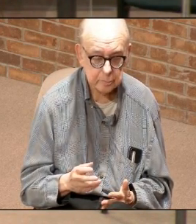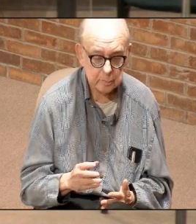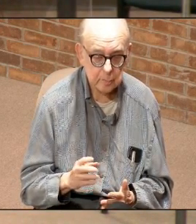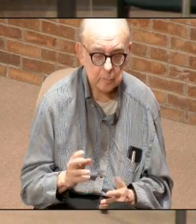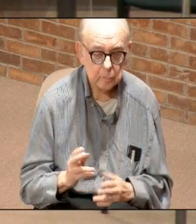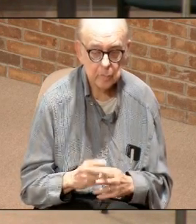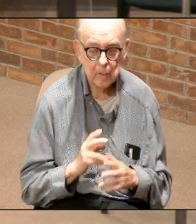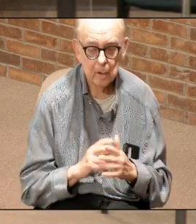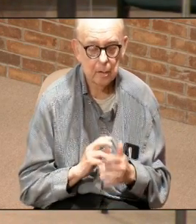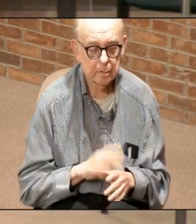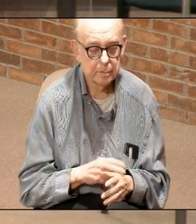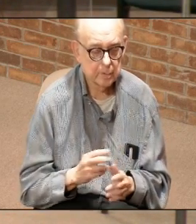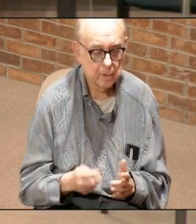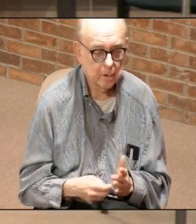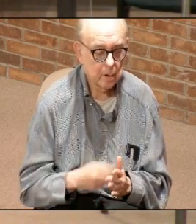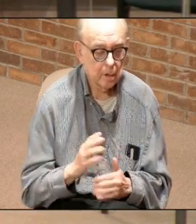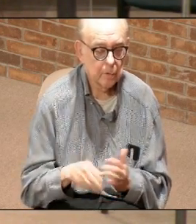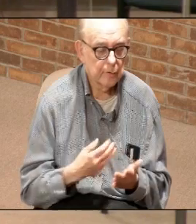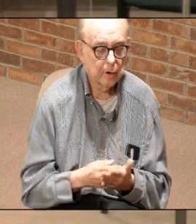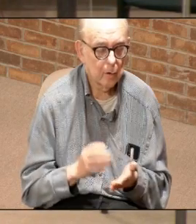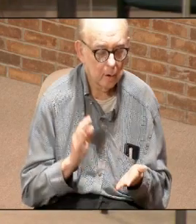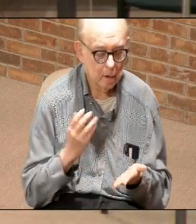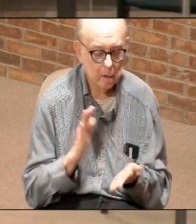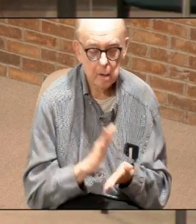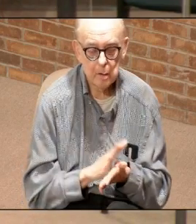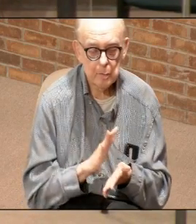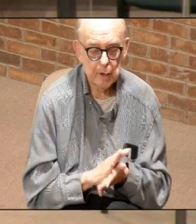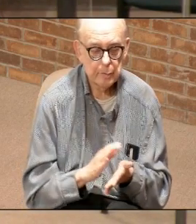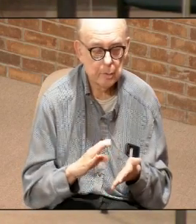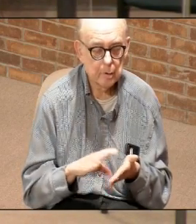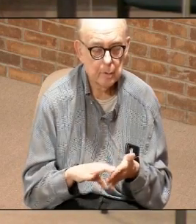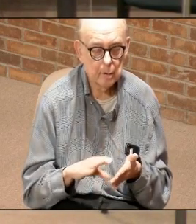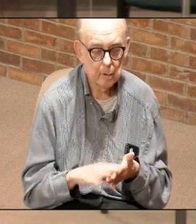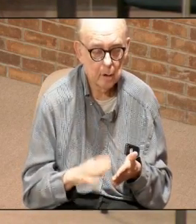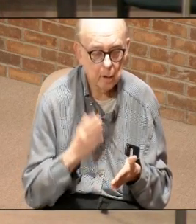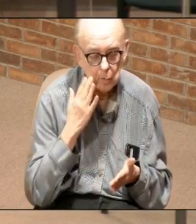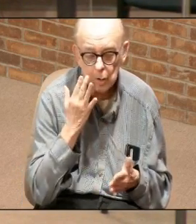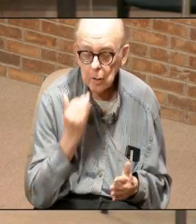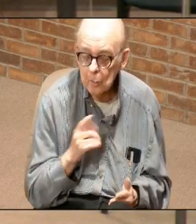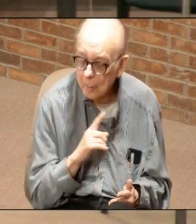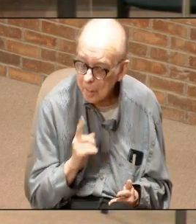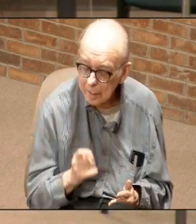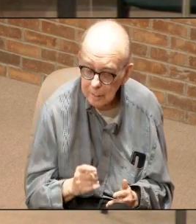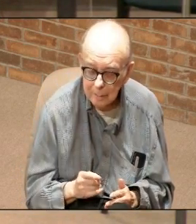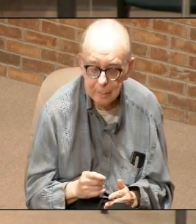And soon they'll get rid of all paper money. You want to know why?